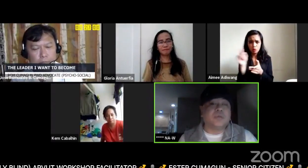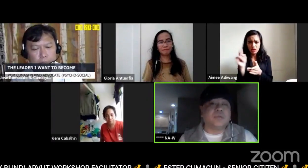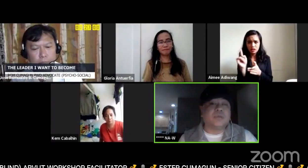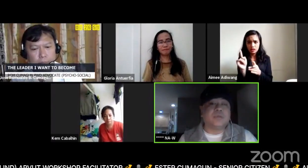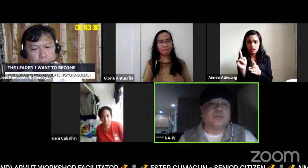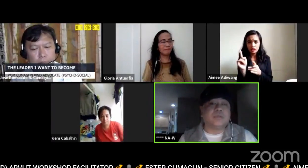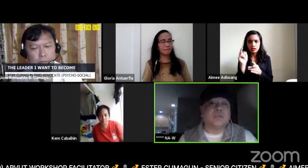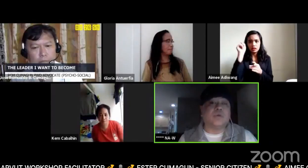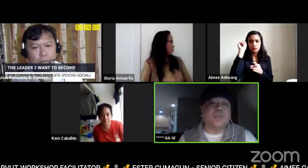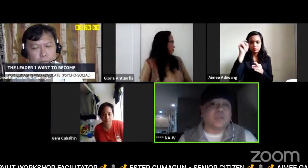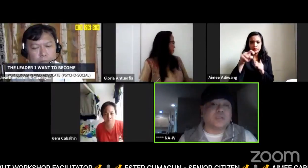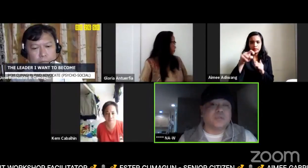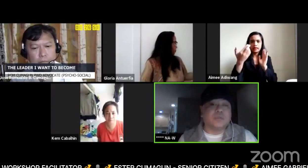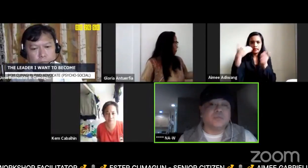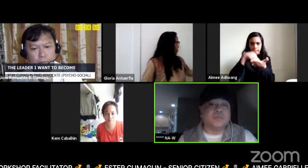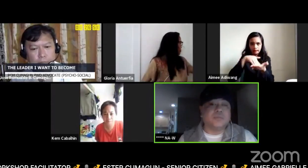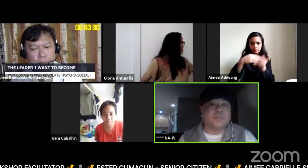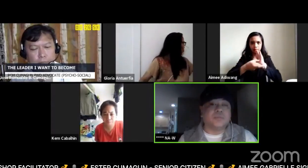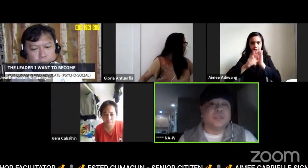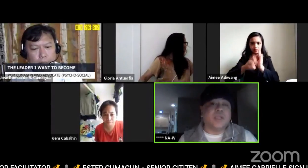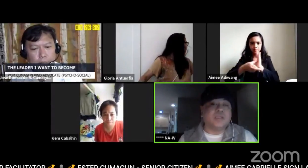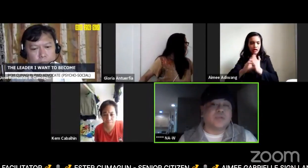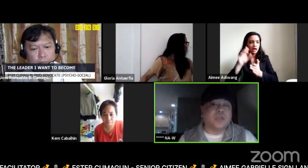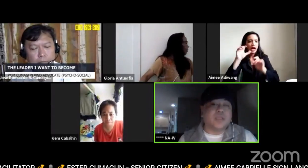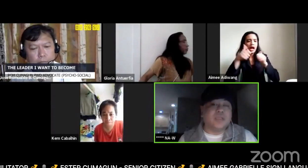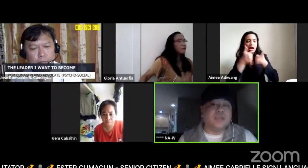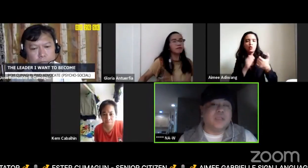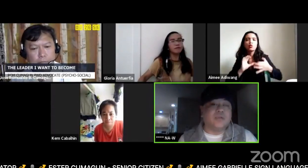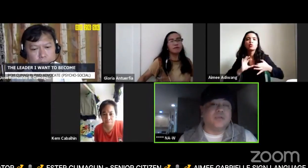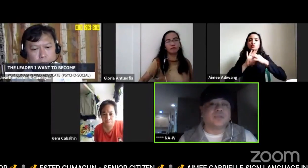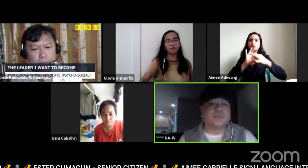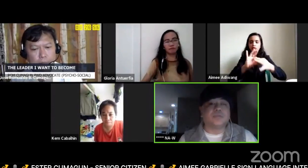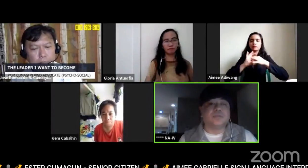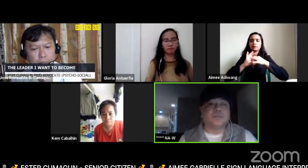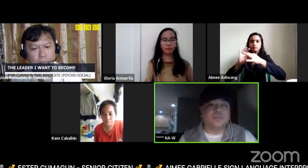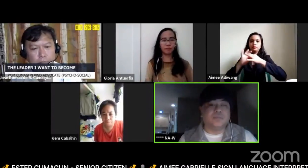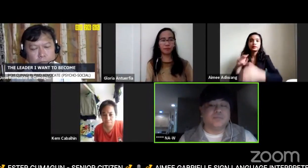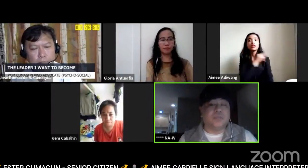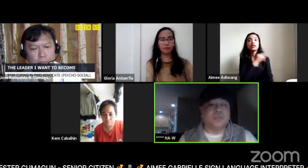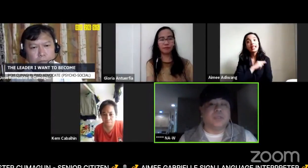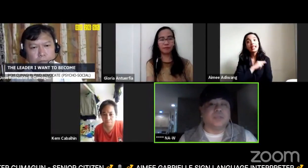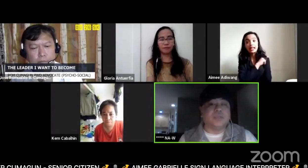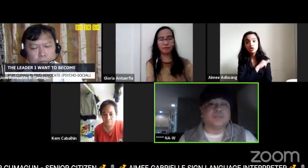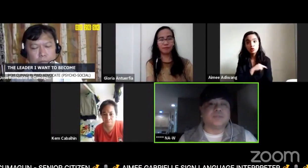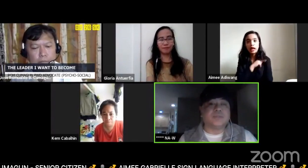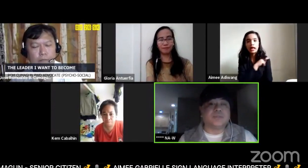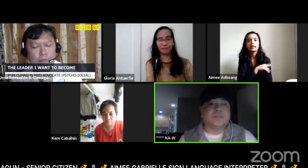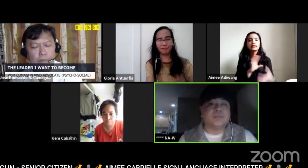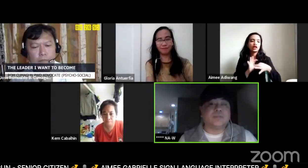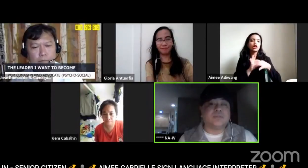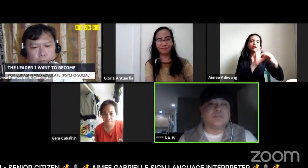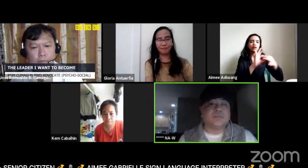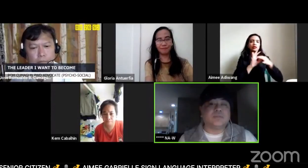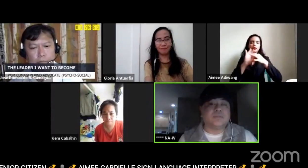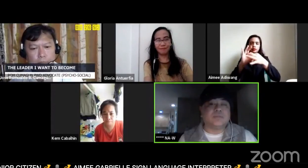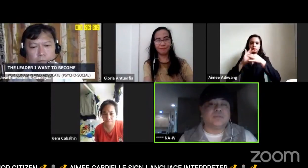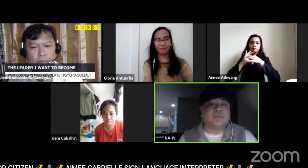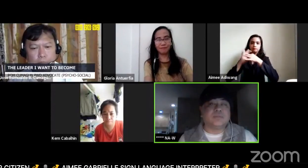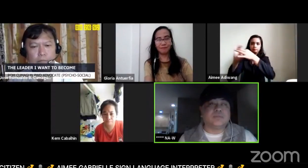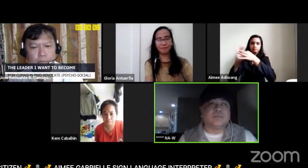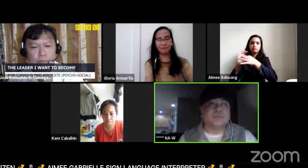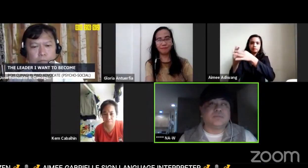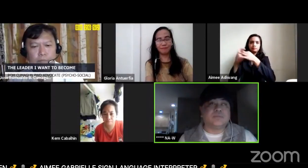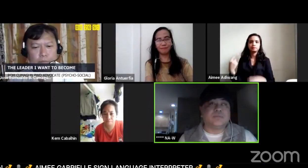rediscover the connection, the natural, the innate connection between us.